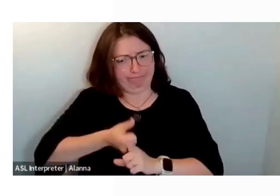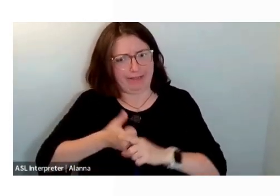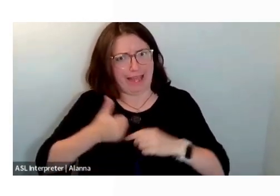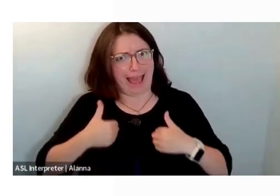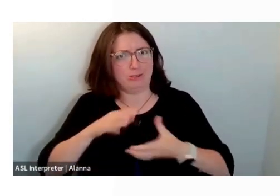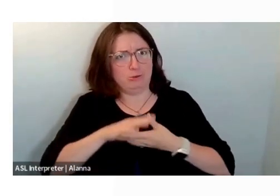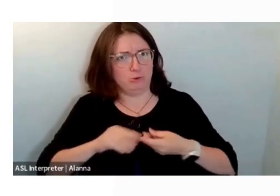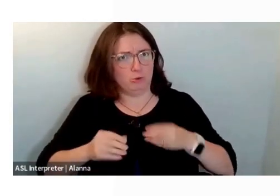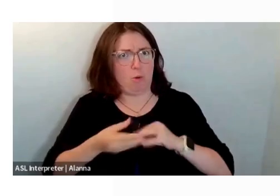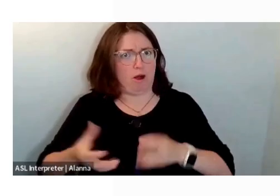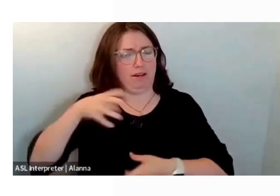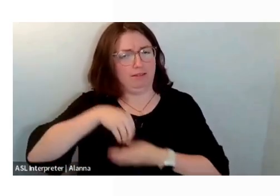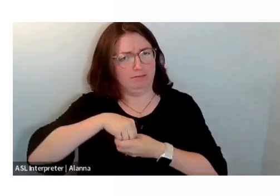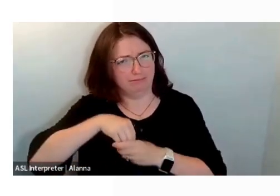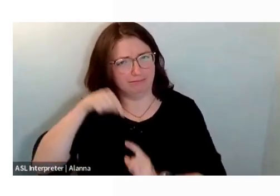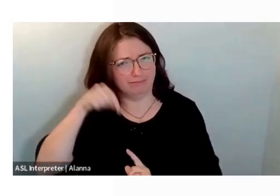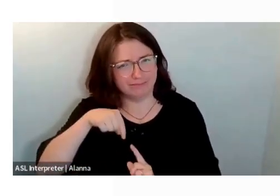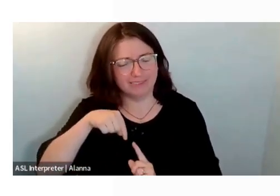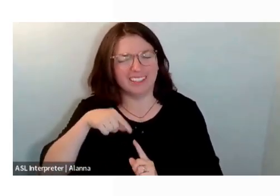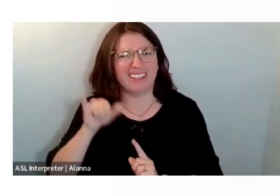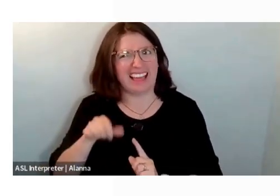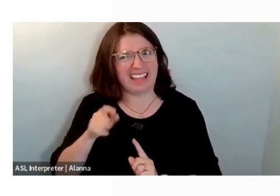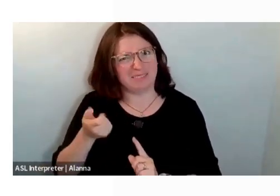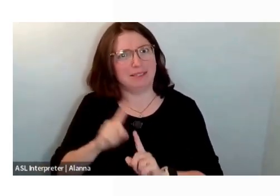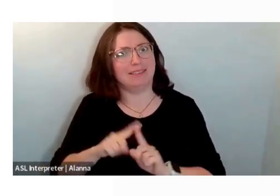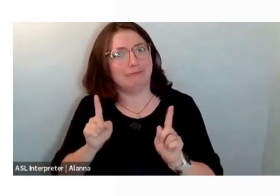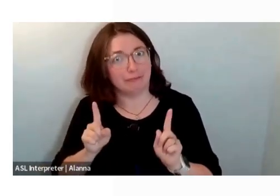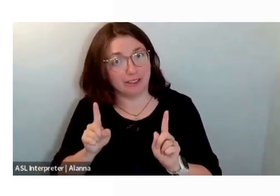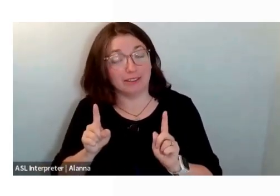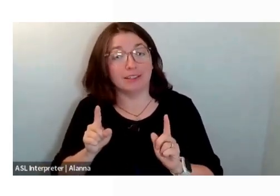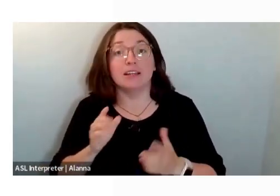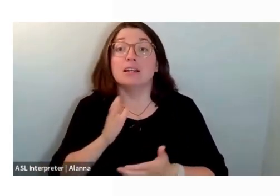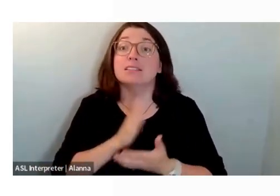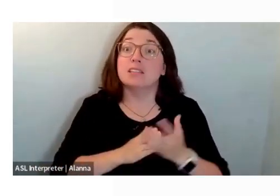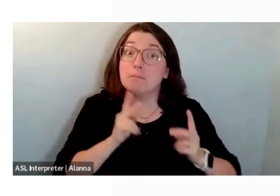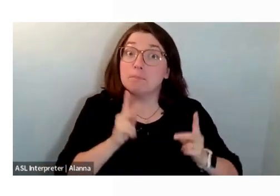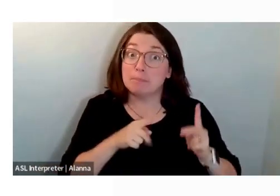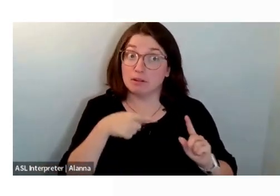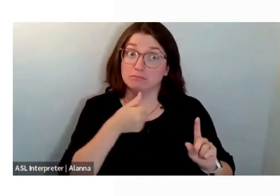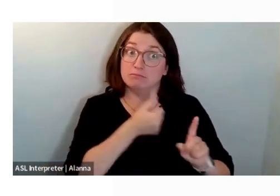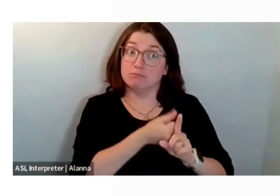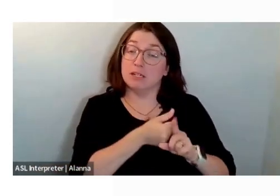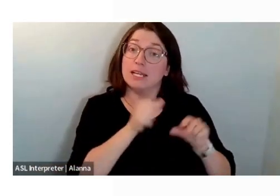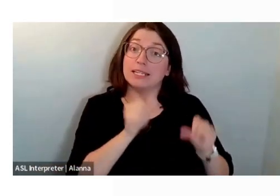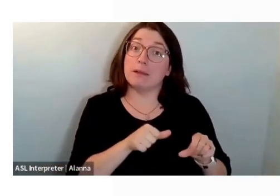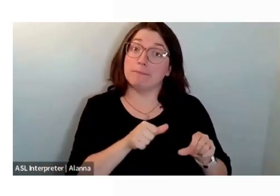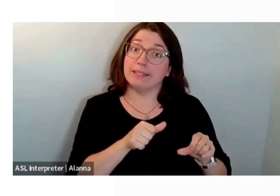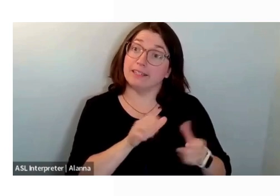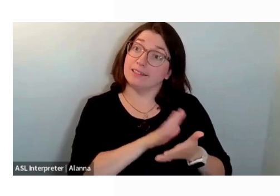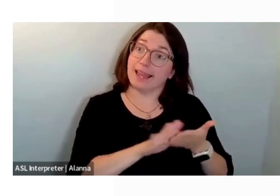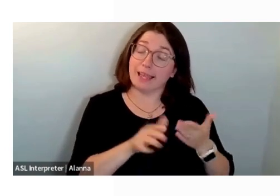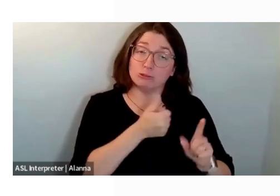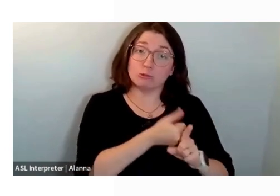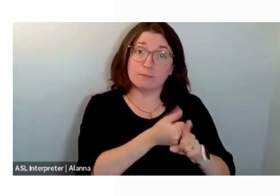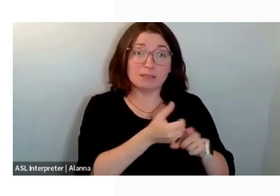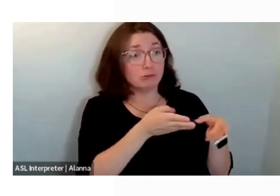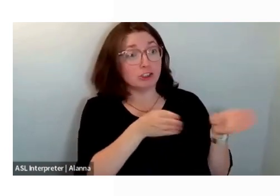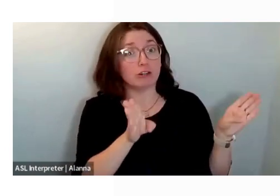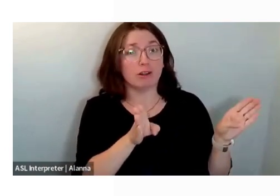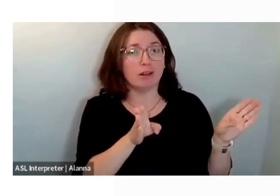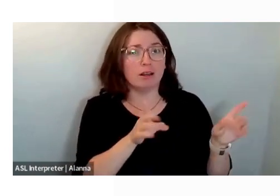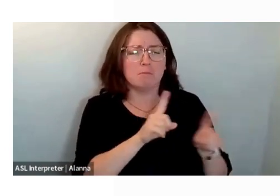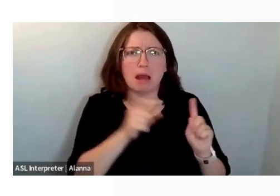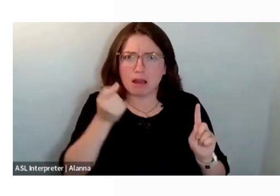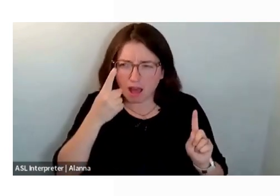And that's a little different because some people can be fairly kind to themselves in a general sense while still feeling